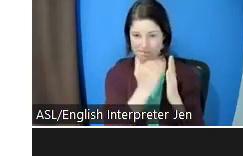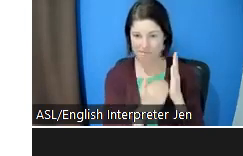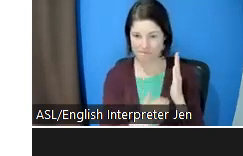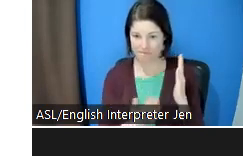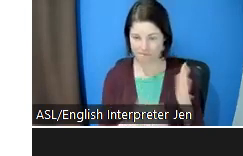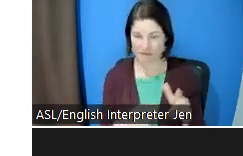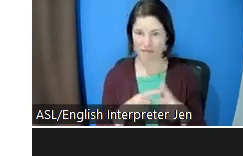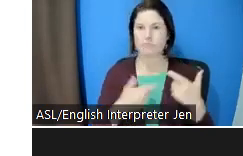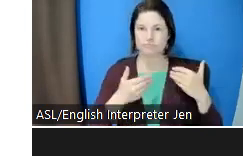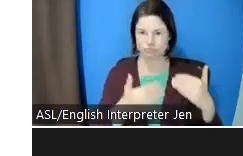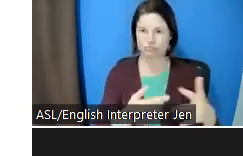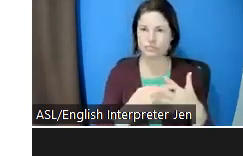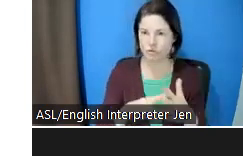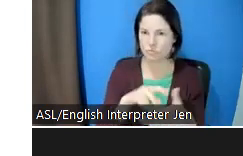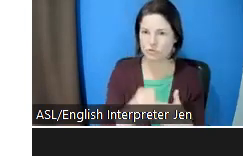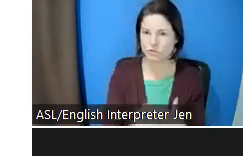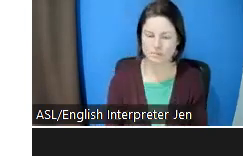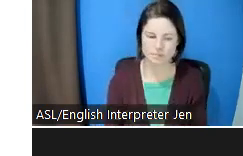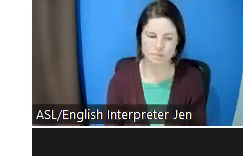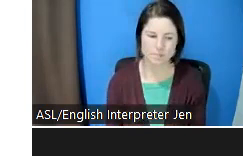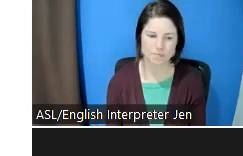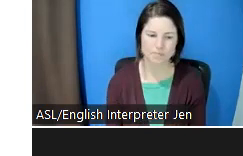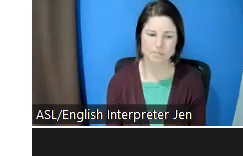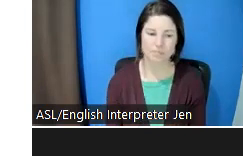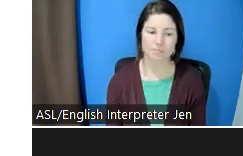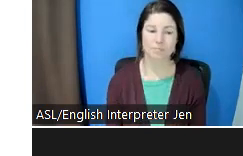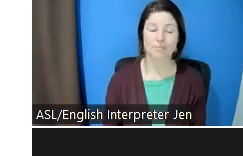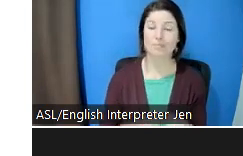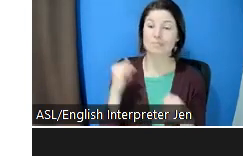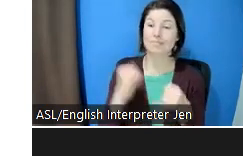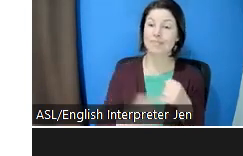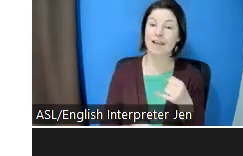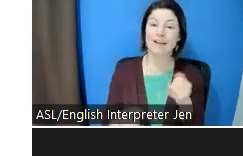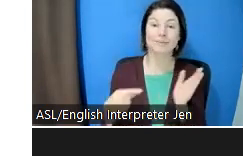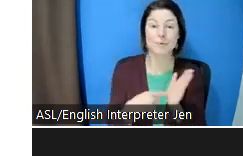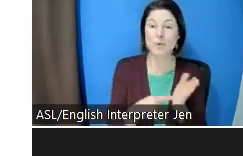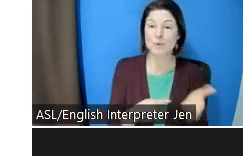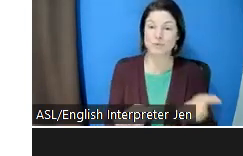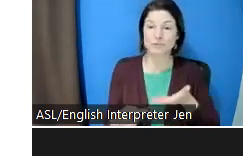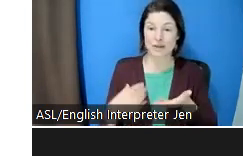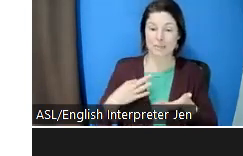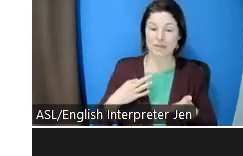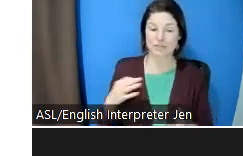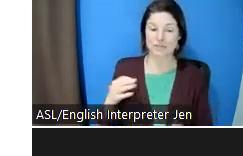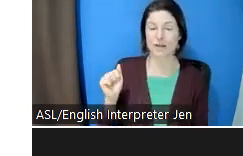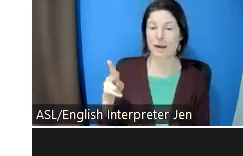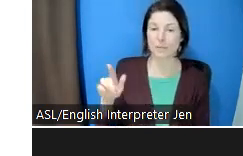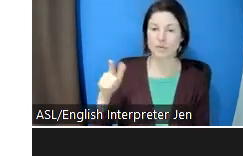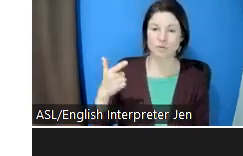possible. The final deadline for applications is April 21st. And again, that's at the end of the day,